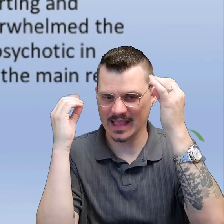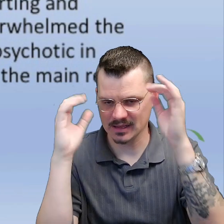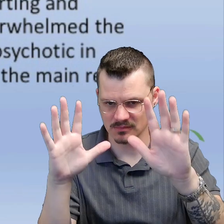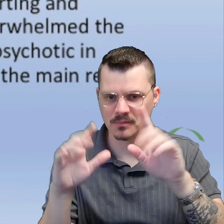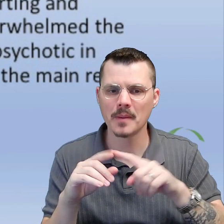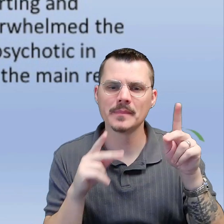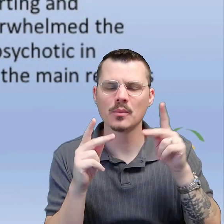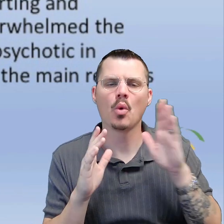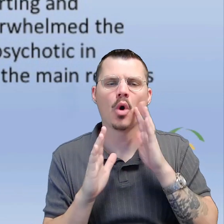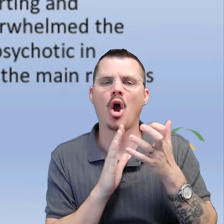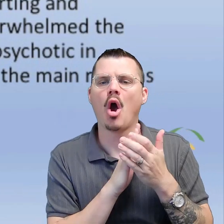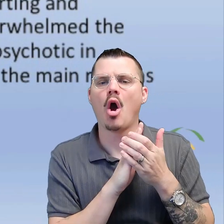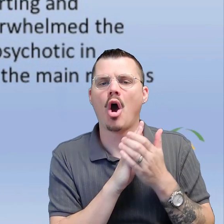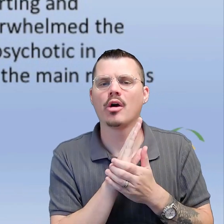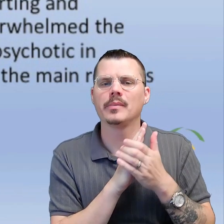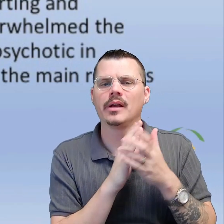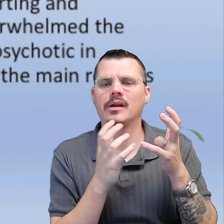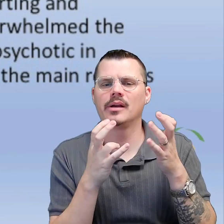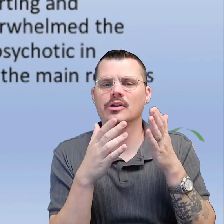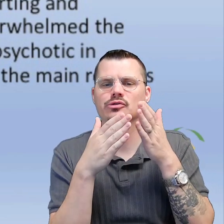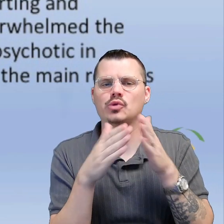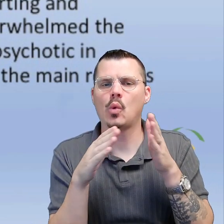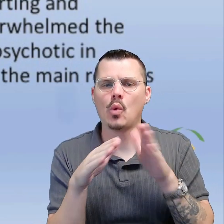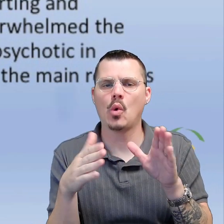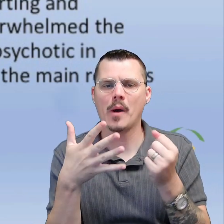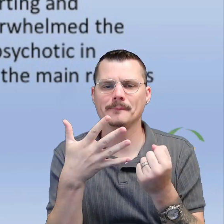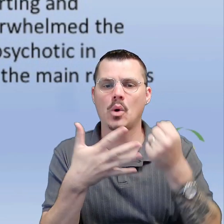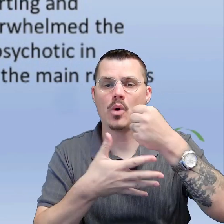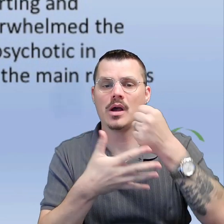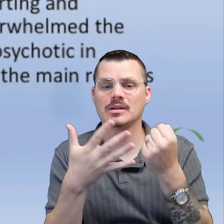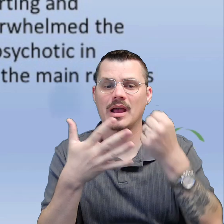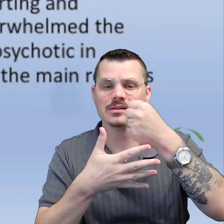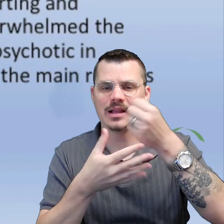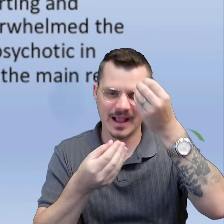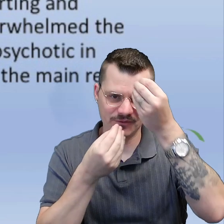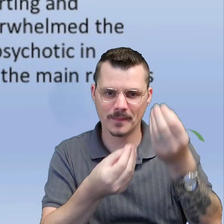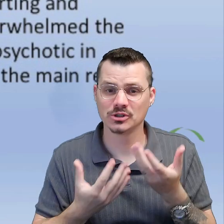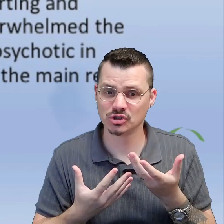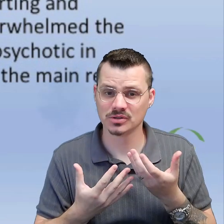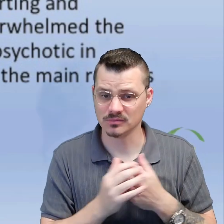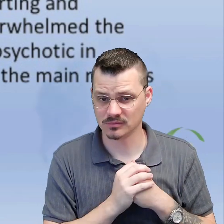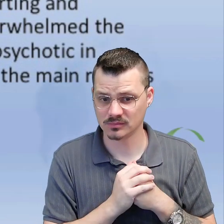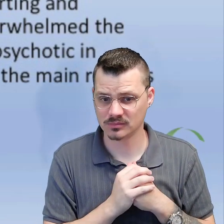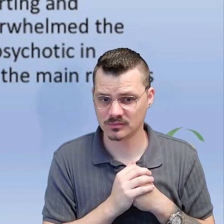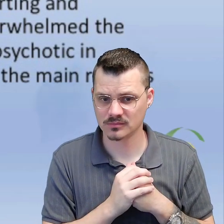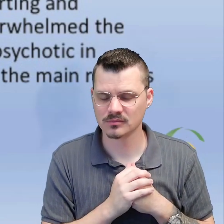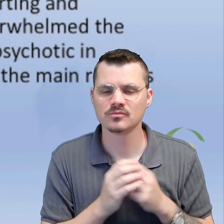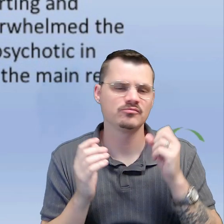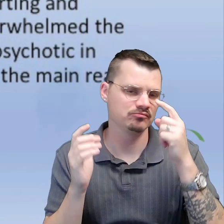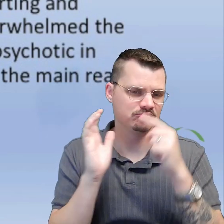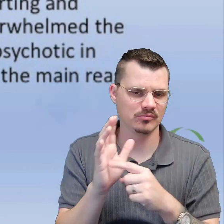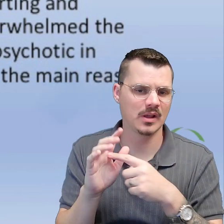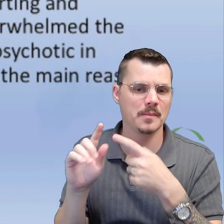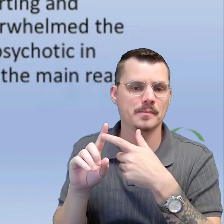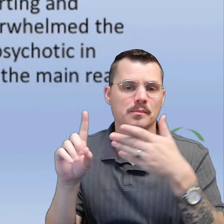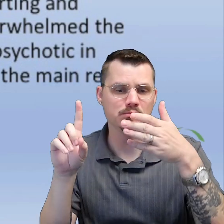it, people automatically sort and prioritize incoming information.